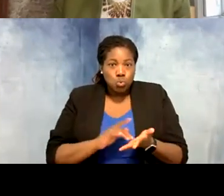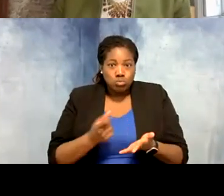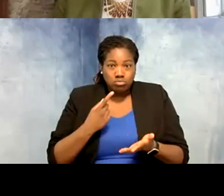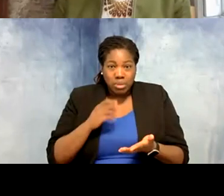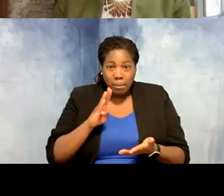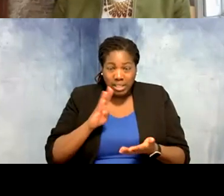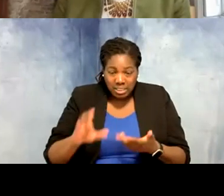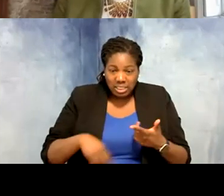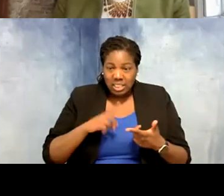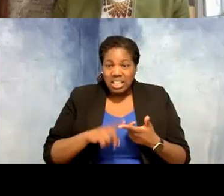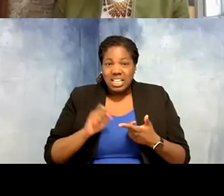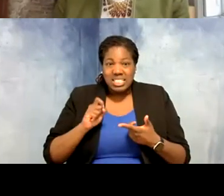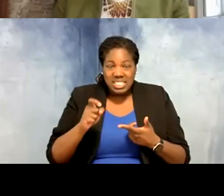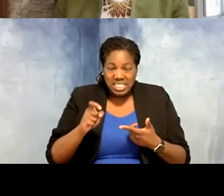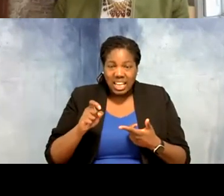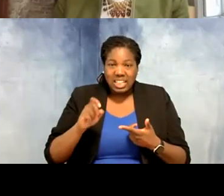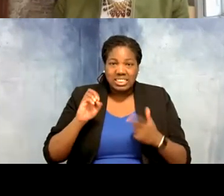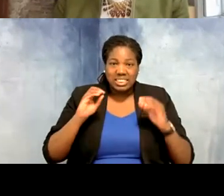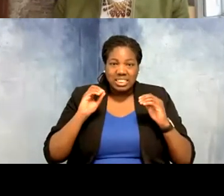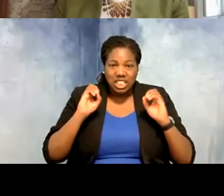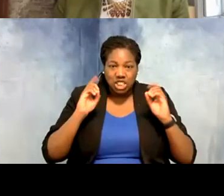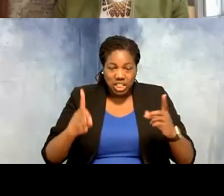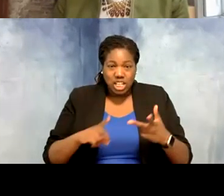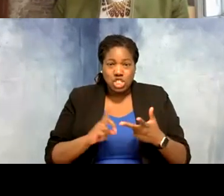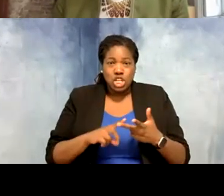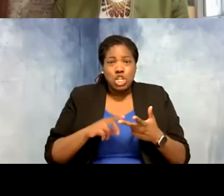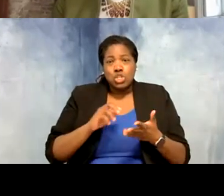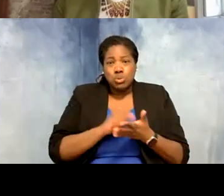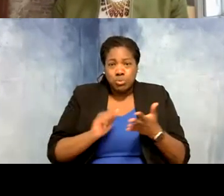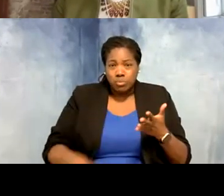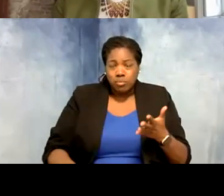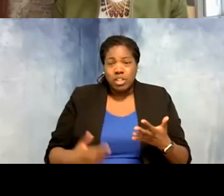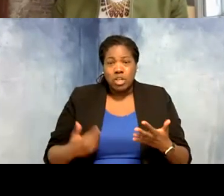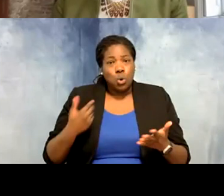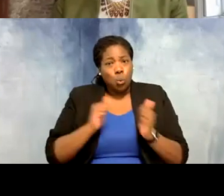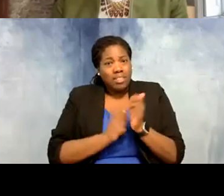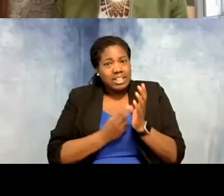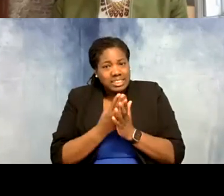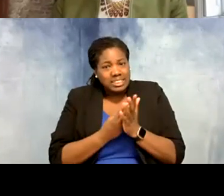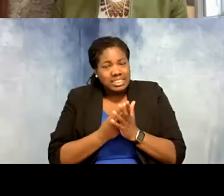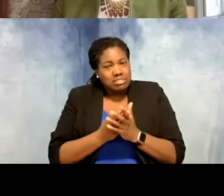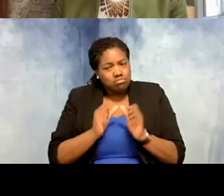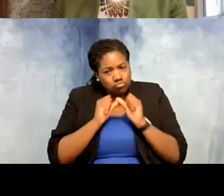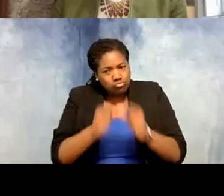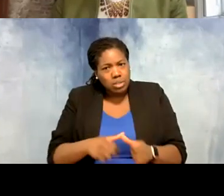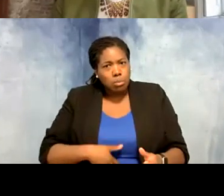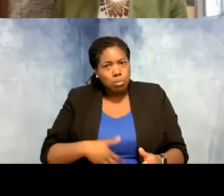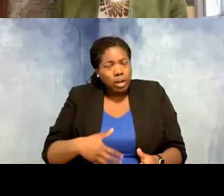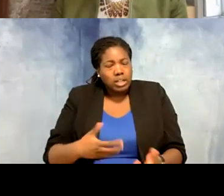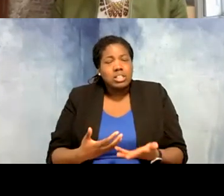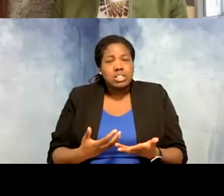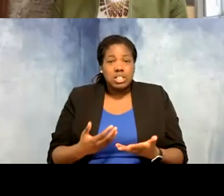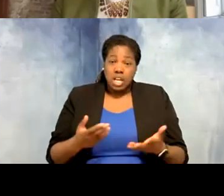sex education, the ability to terminate a pregnancy, the ability with dignity to be able to carry a pregnancy to term. And